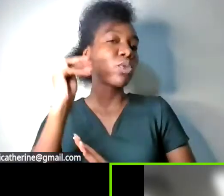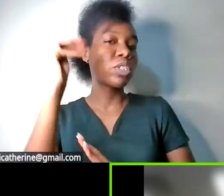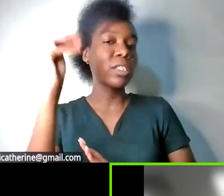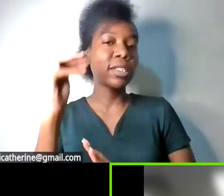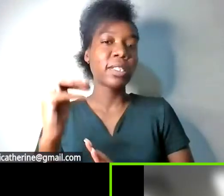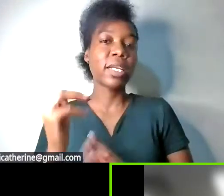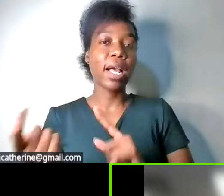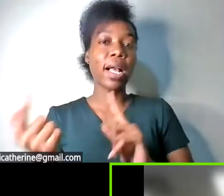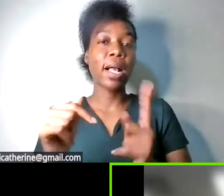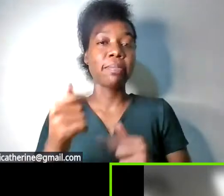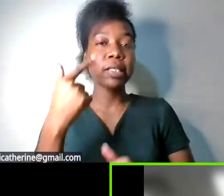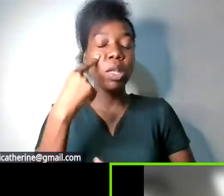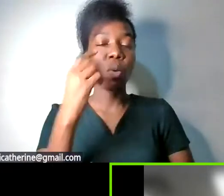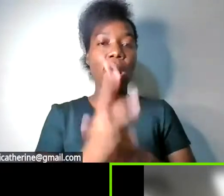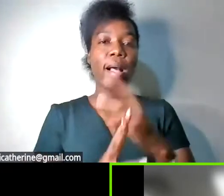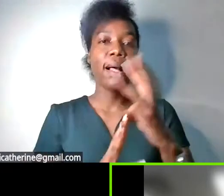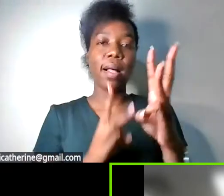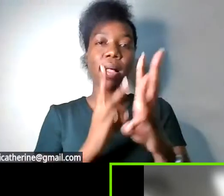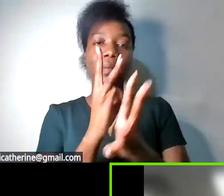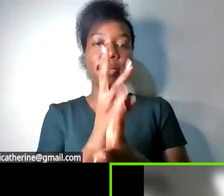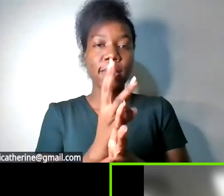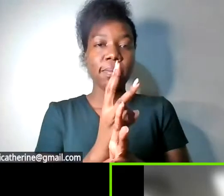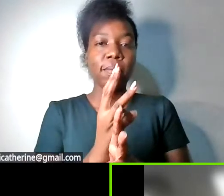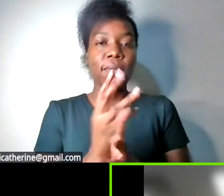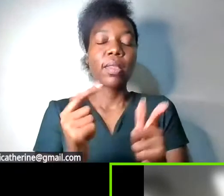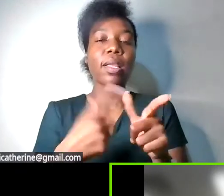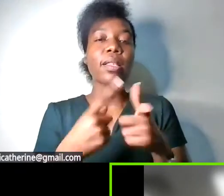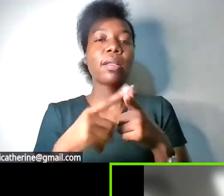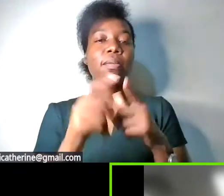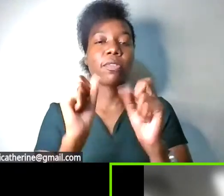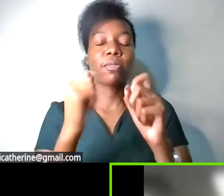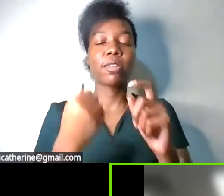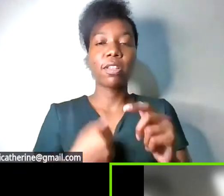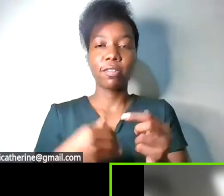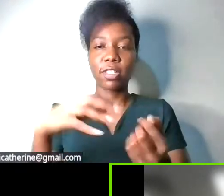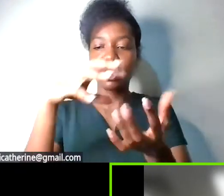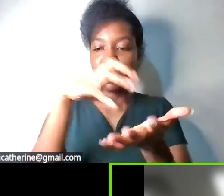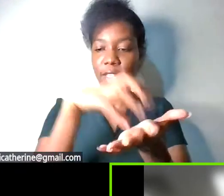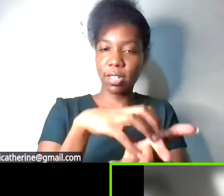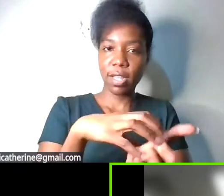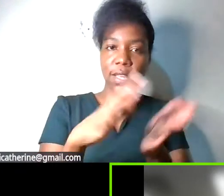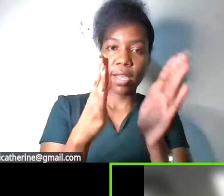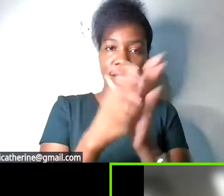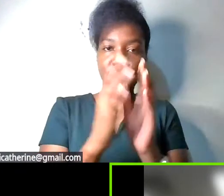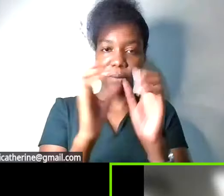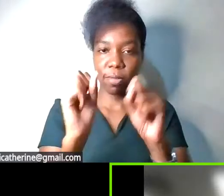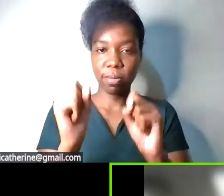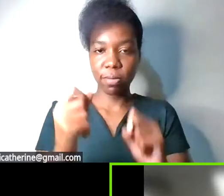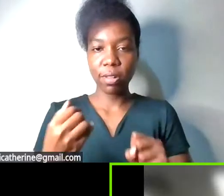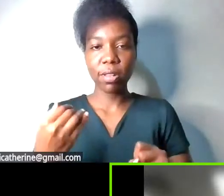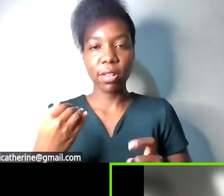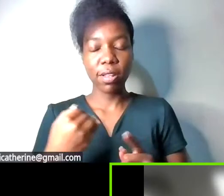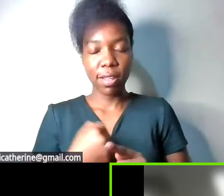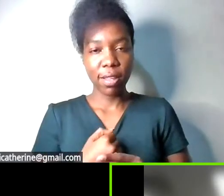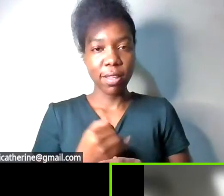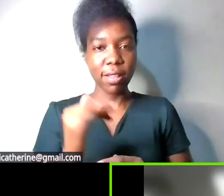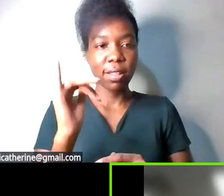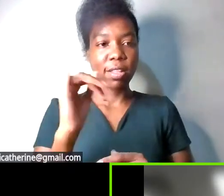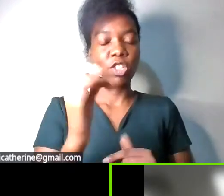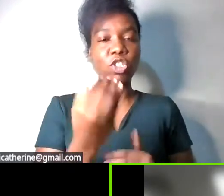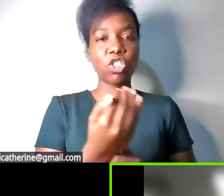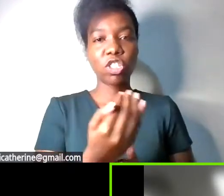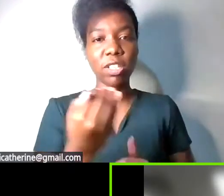ever evolving global stage. At time we are committed to guide your children